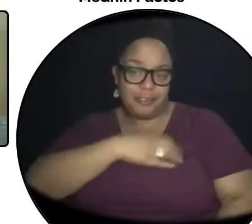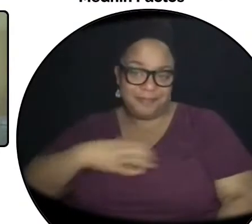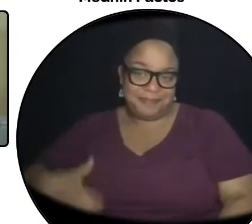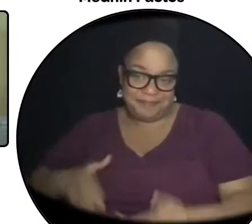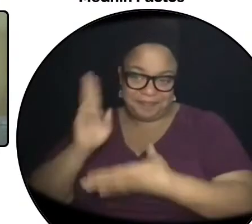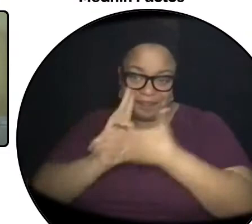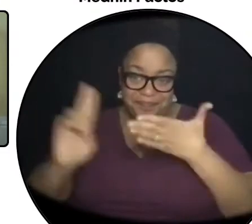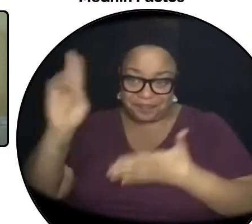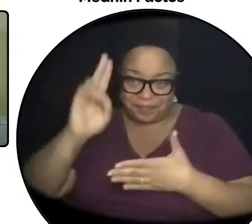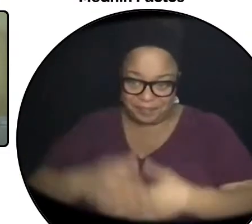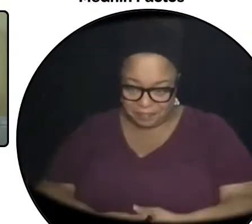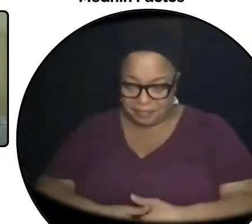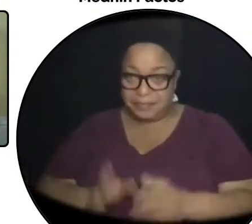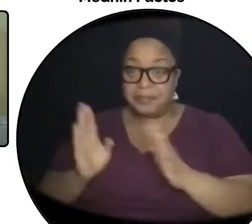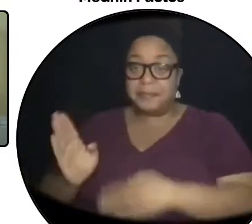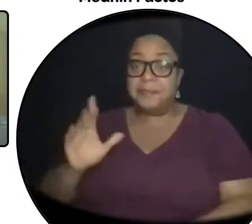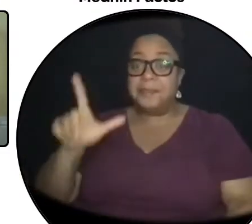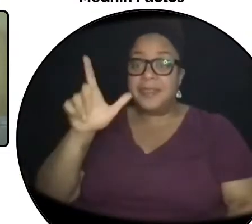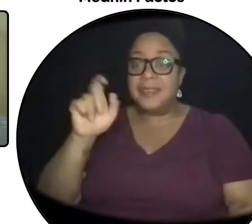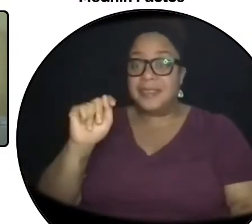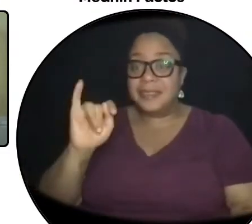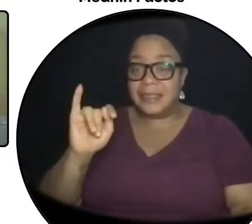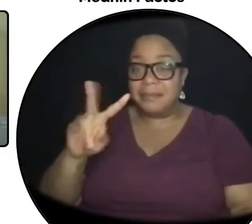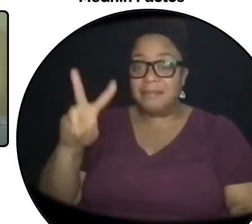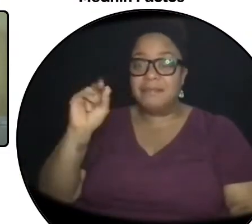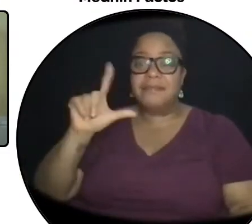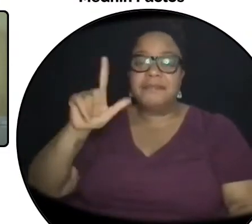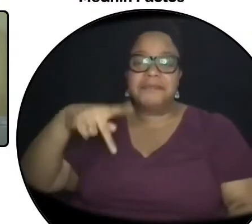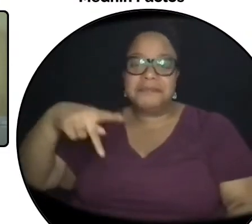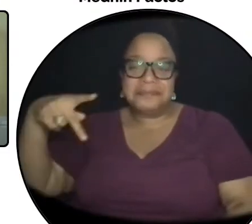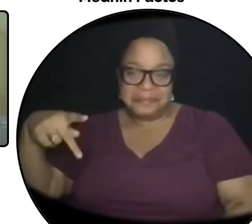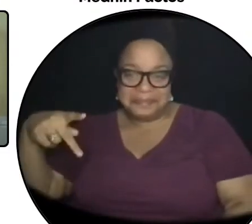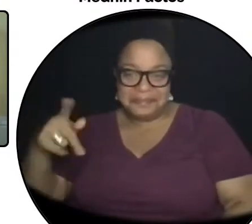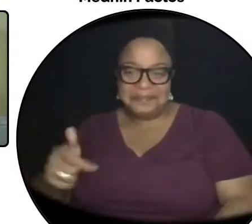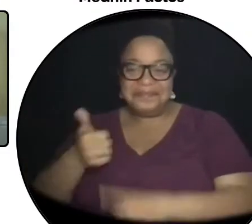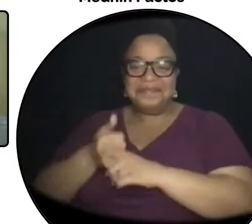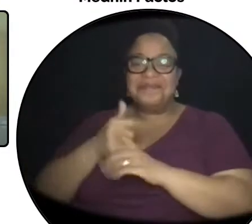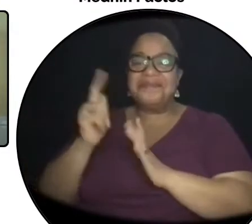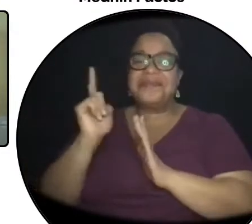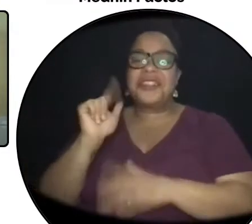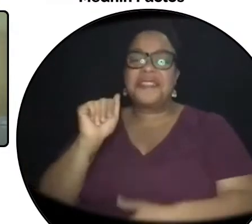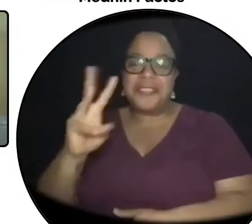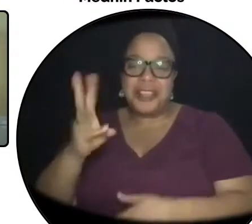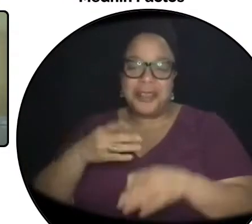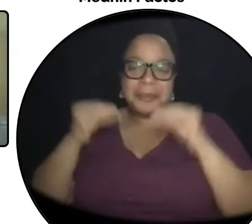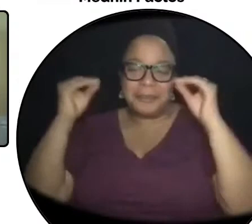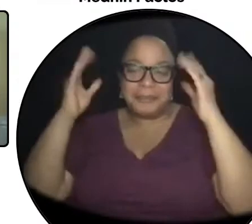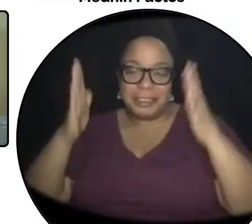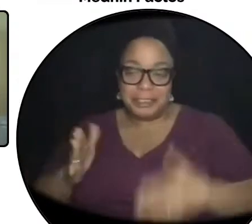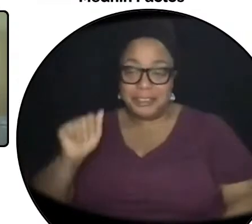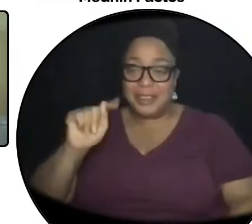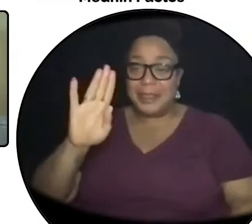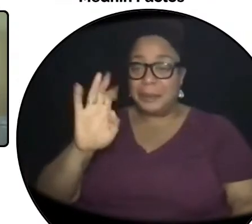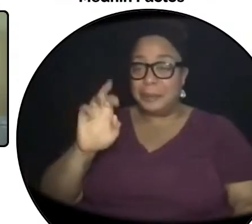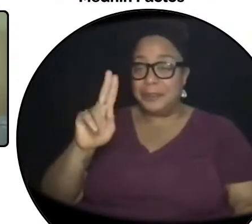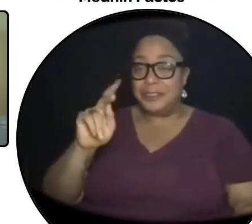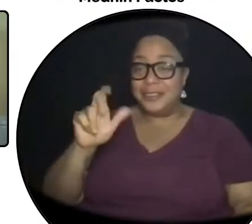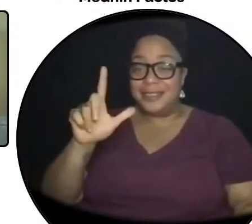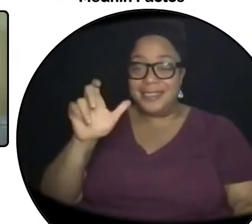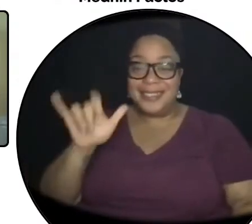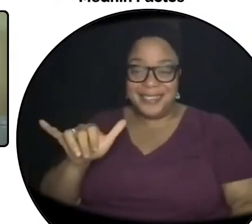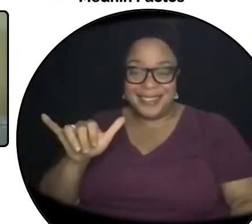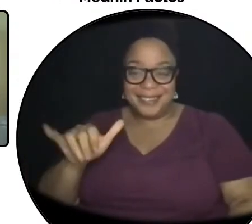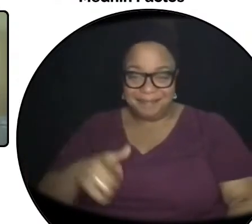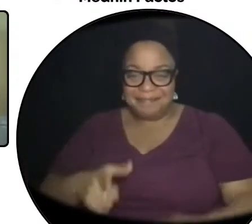Angela Davis is a political activist, scholar, author, and speaker. She's an outspoken advocate for the oppressed